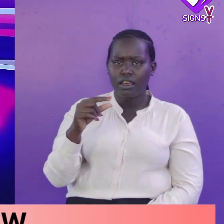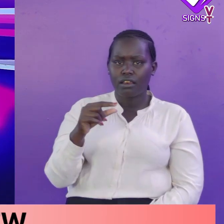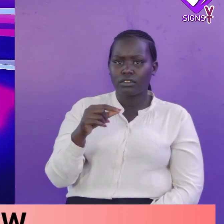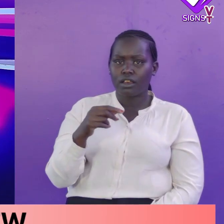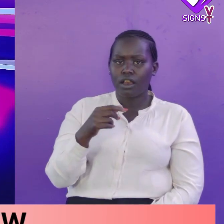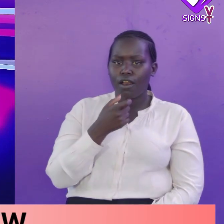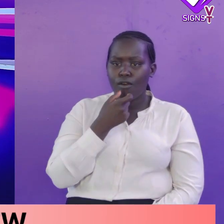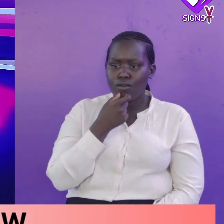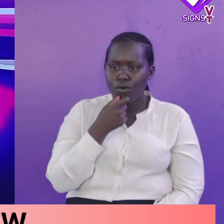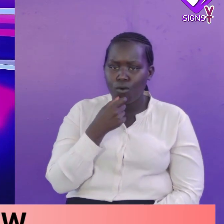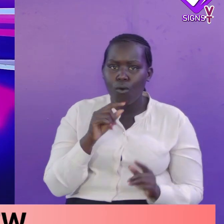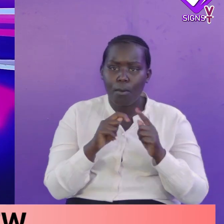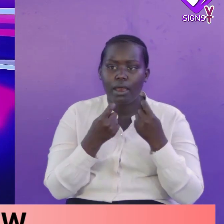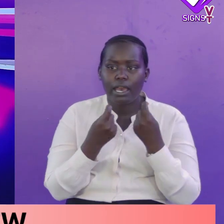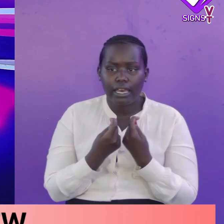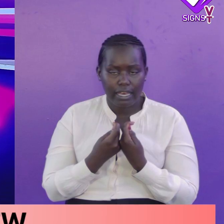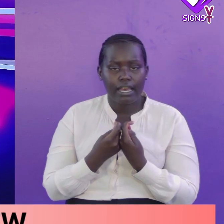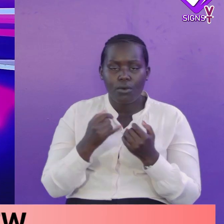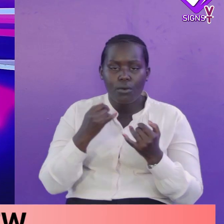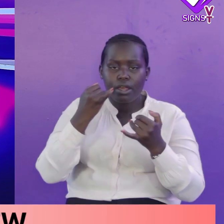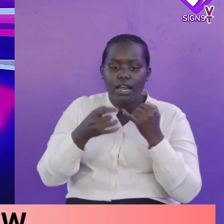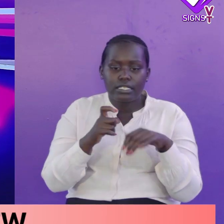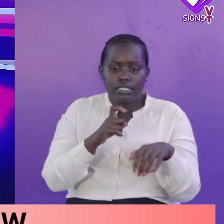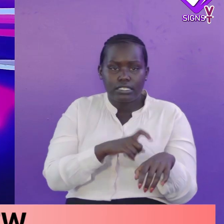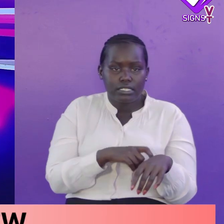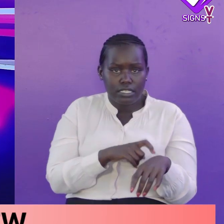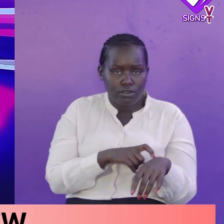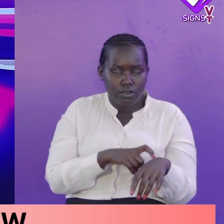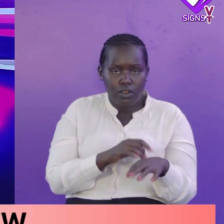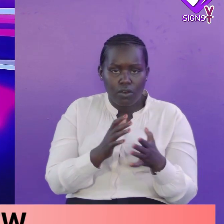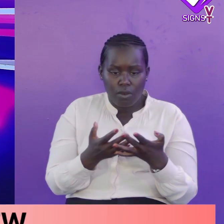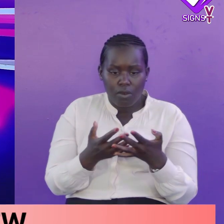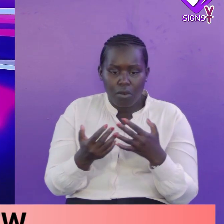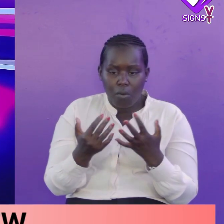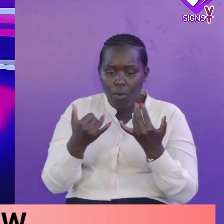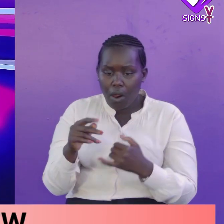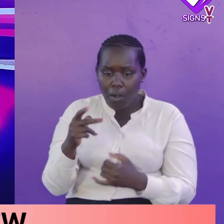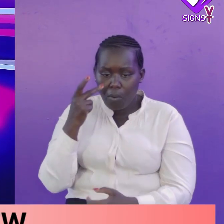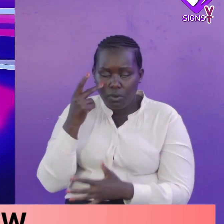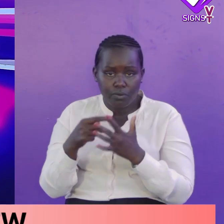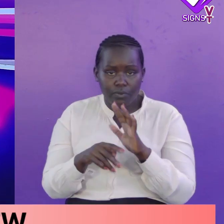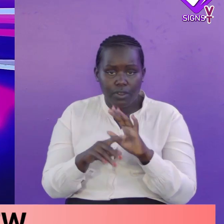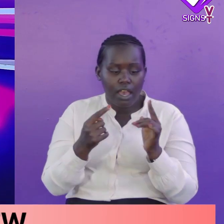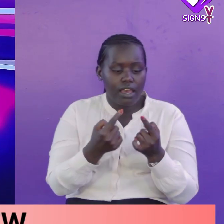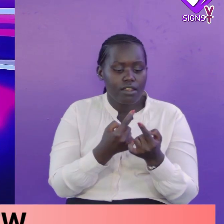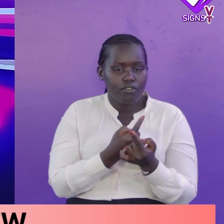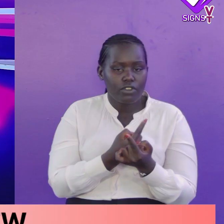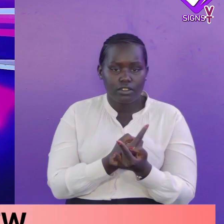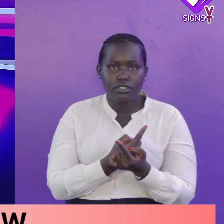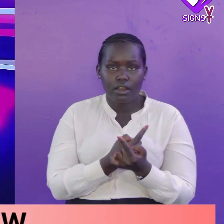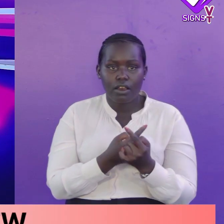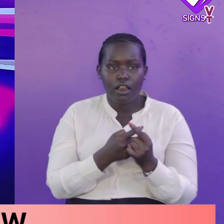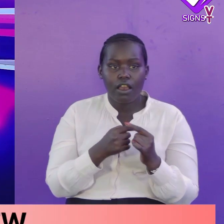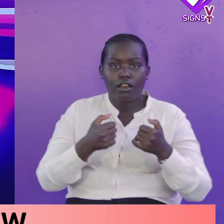now and then, but last season, at least we saw a different